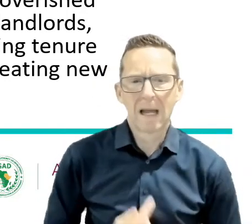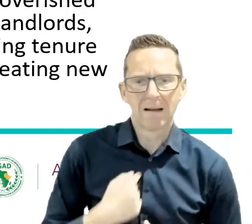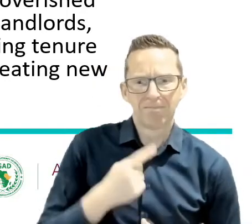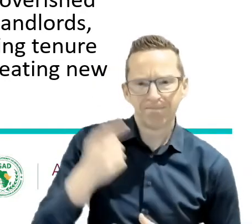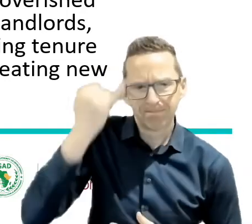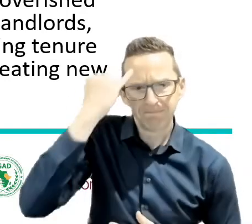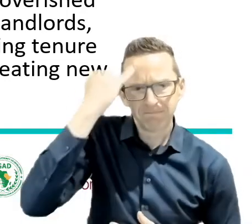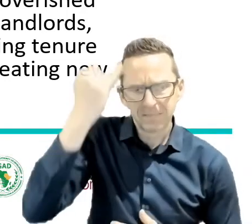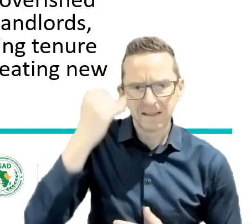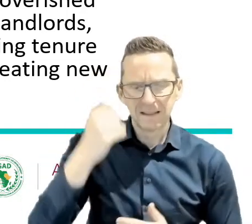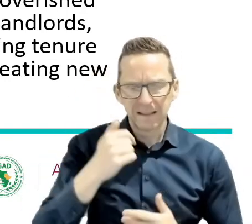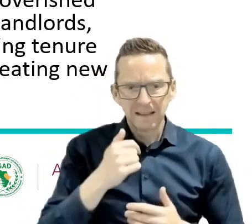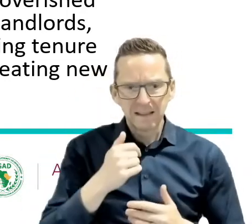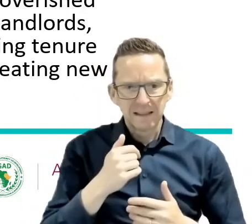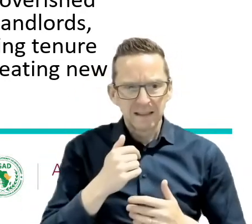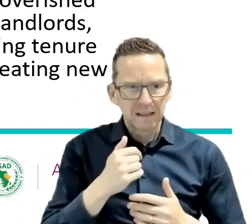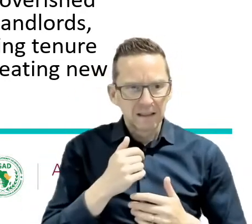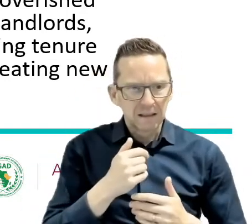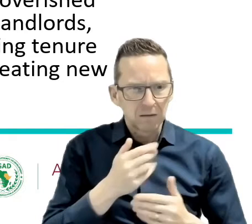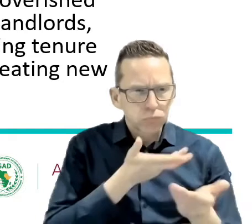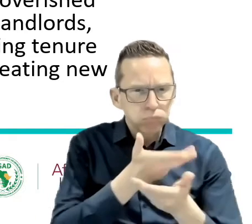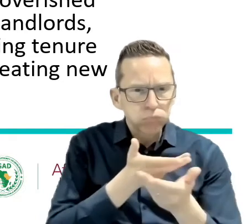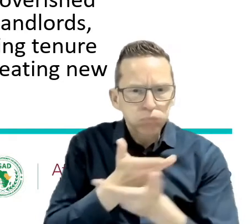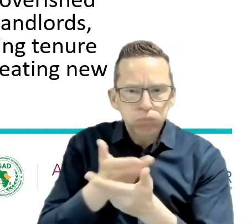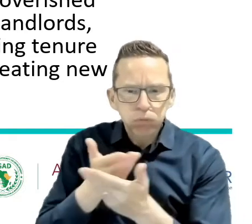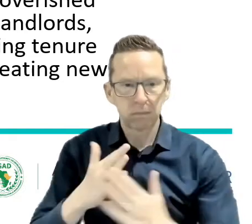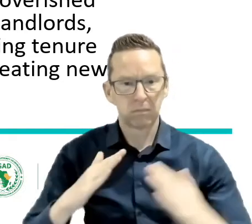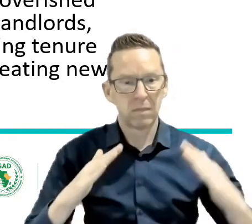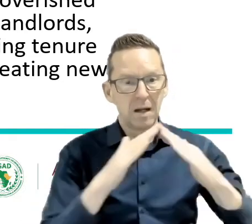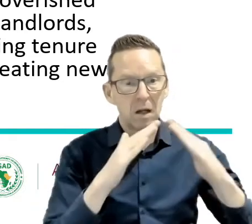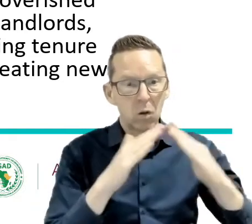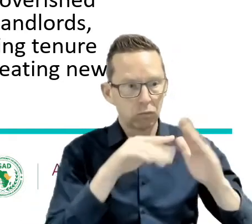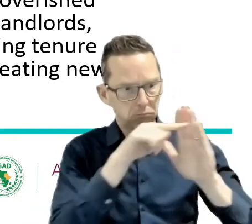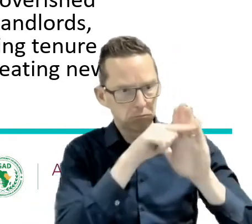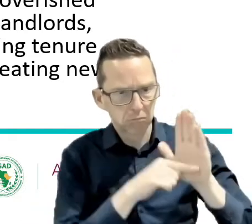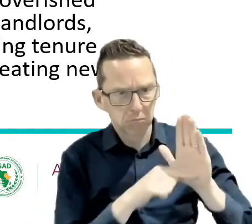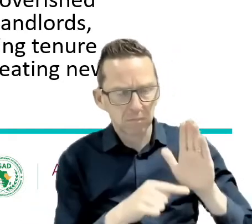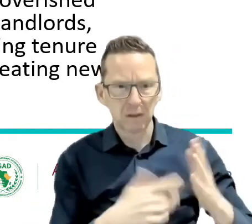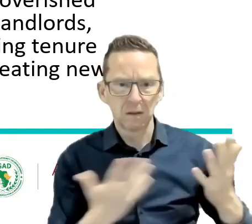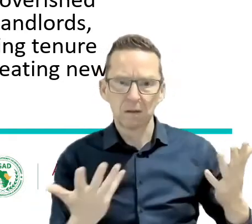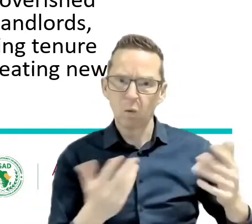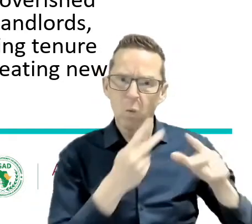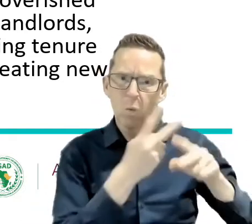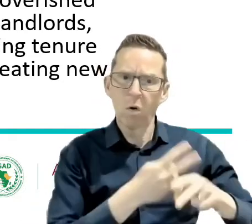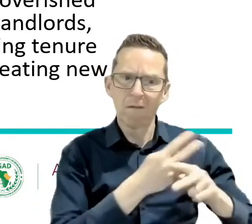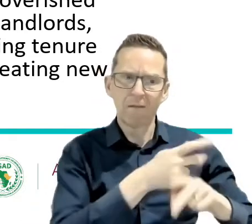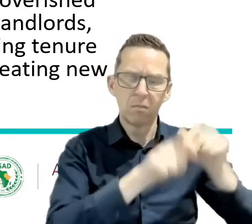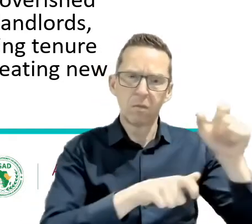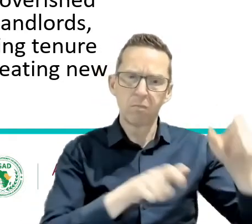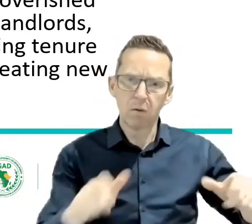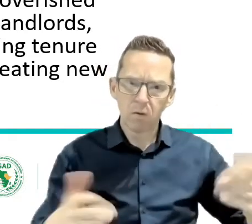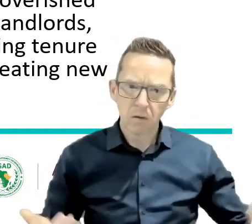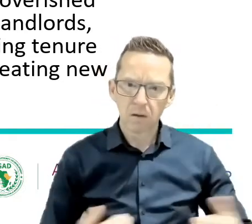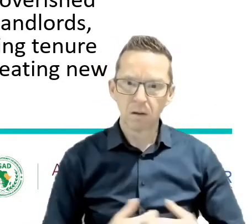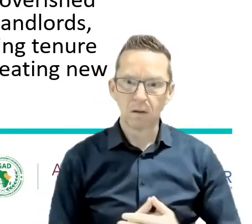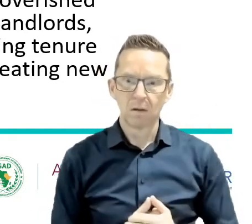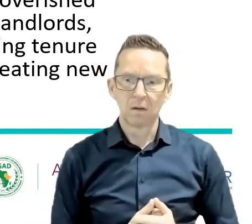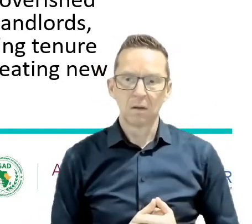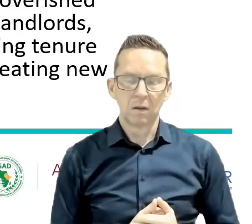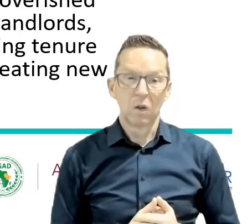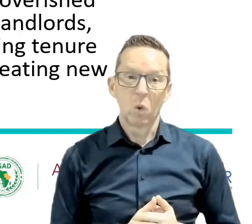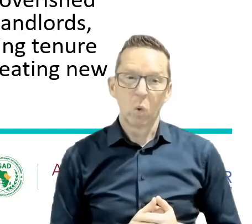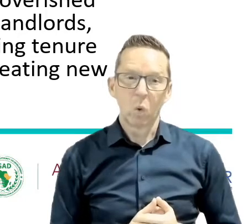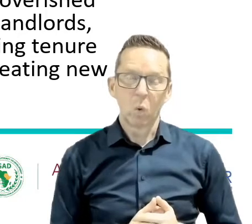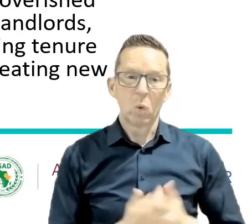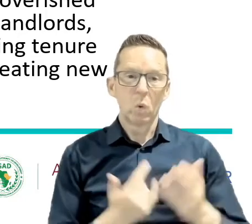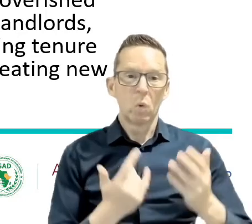rental housing tenure during the pandemic resulted in massive occupation of marginal land, creating new